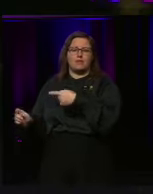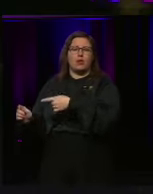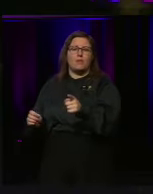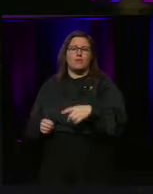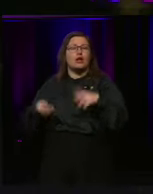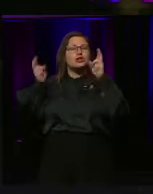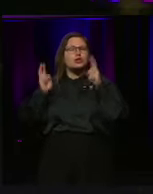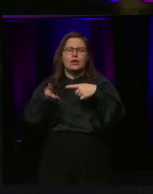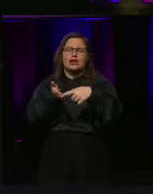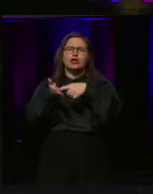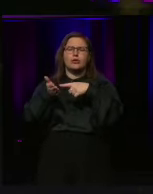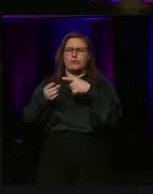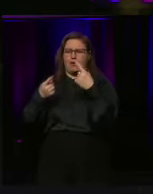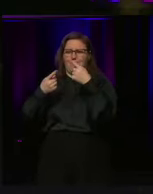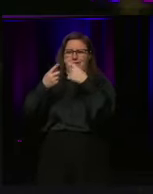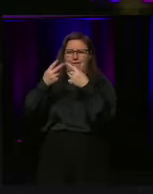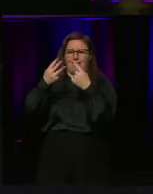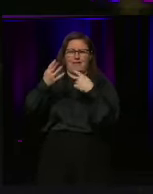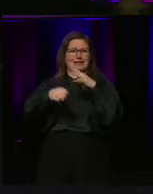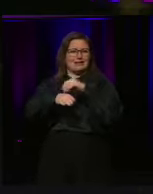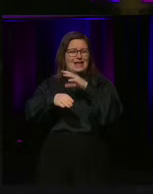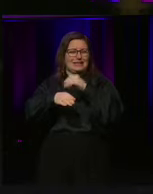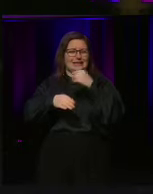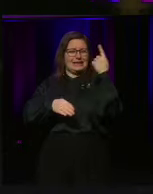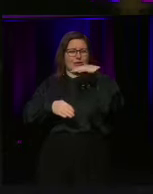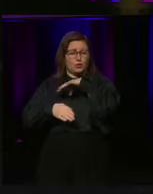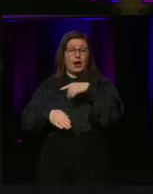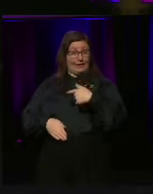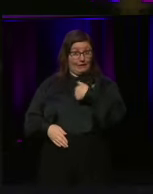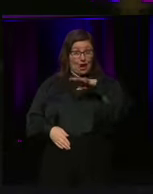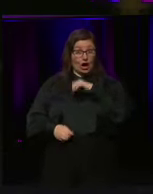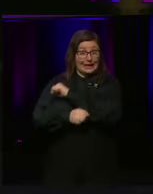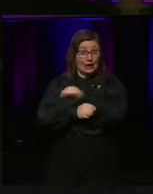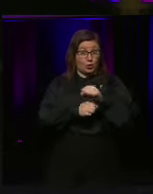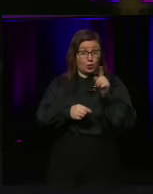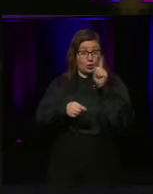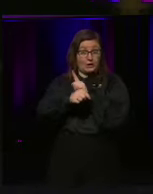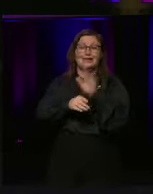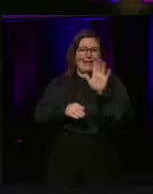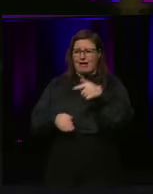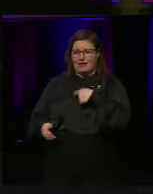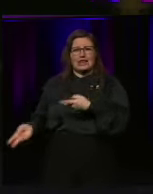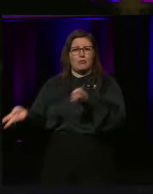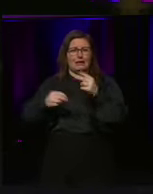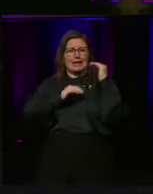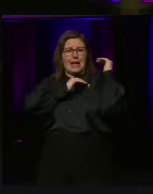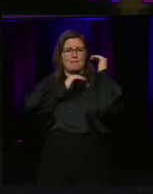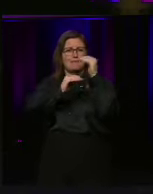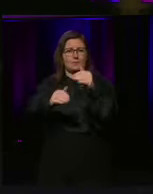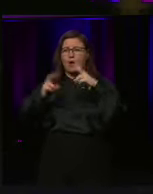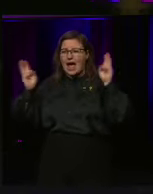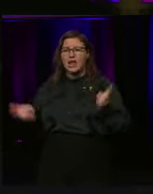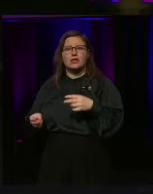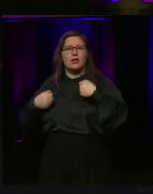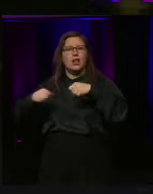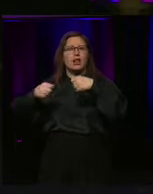in Swedish history did not take place in a dictatorship. It took place in a democracy. And not just a